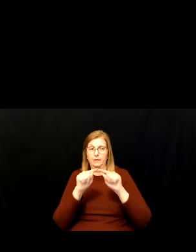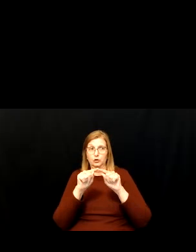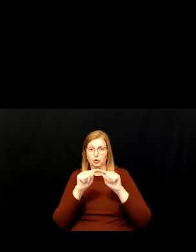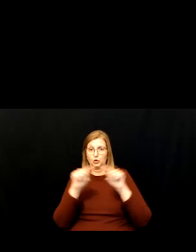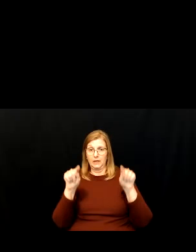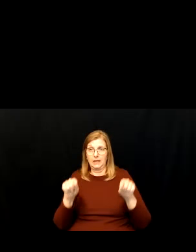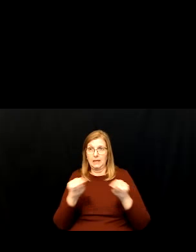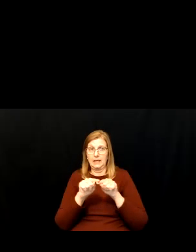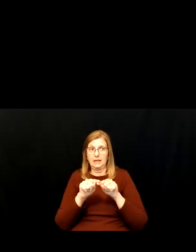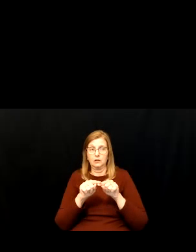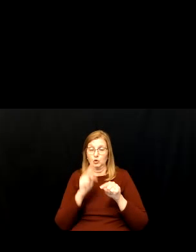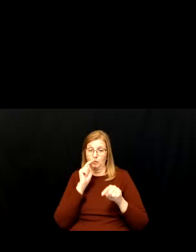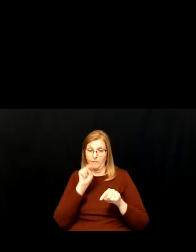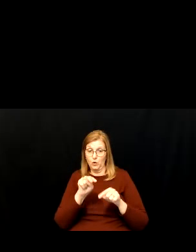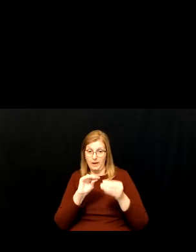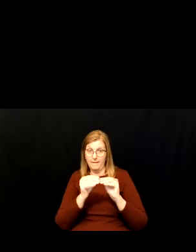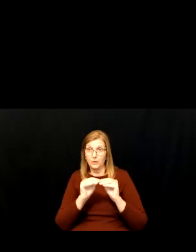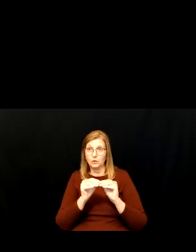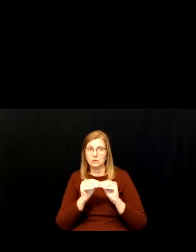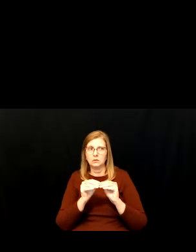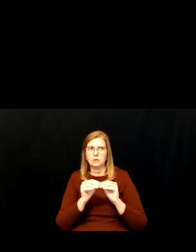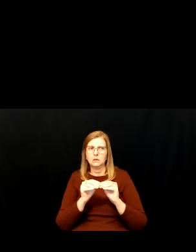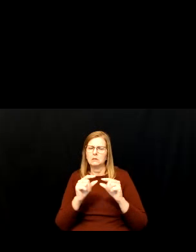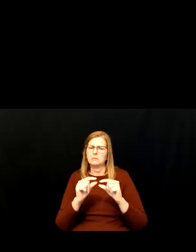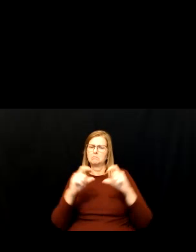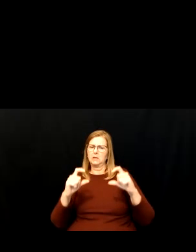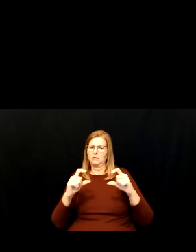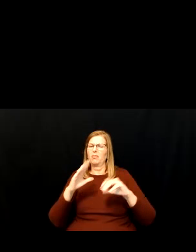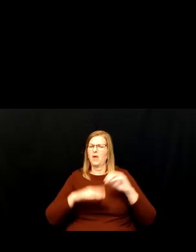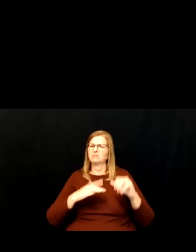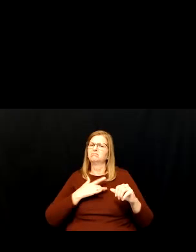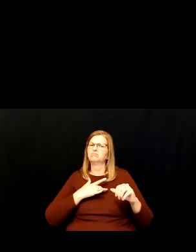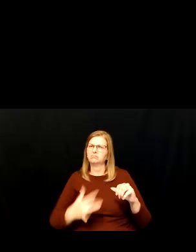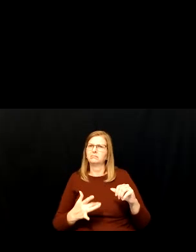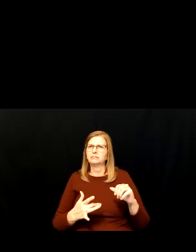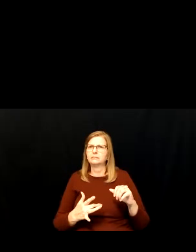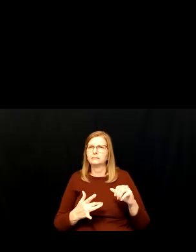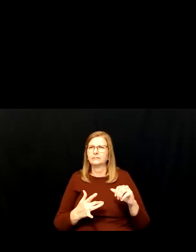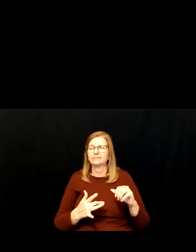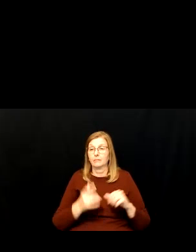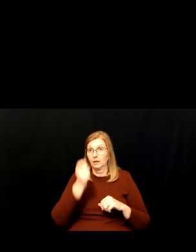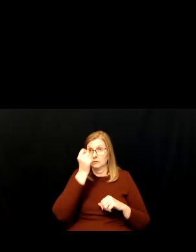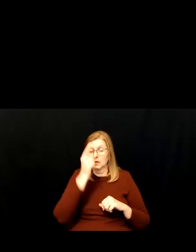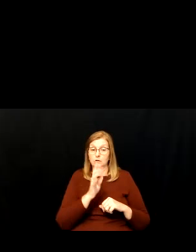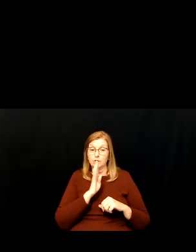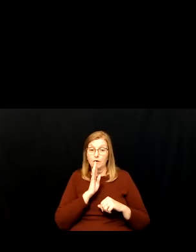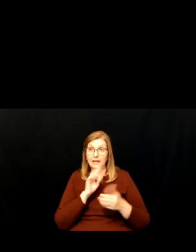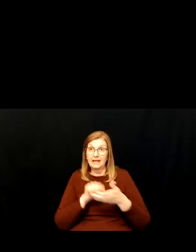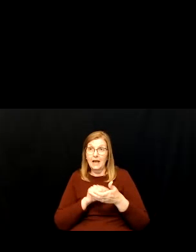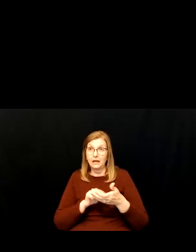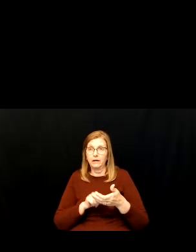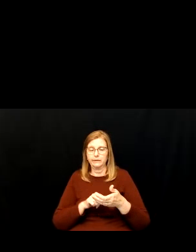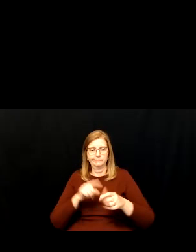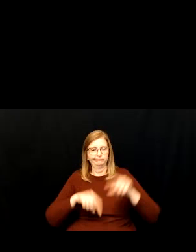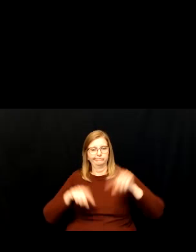screen that you view the numbers on is bigger than the typical calculator. Realize that talking calculators come in